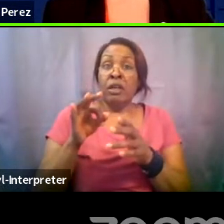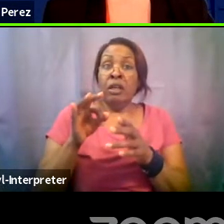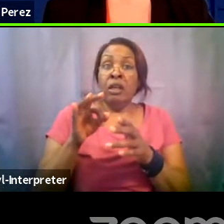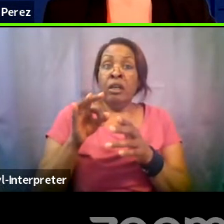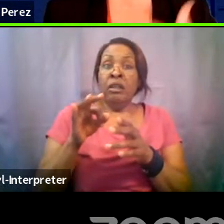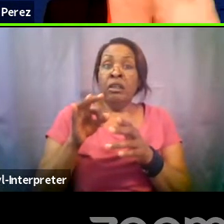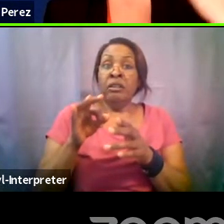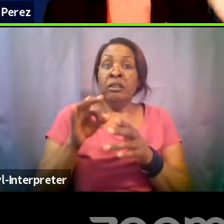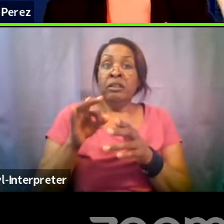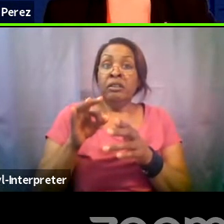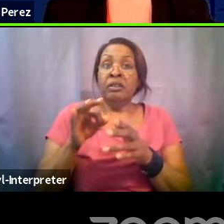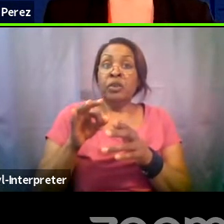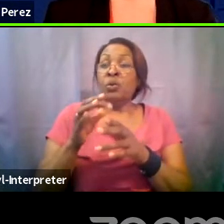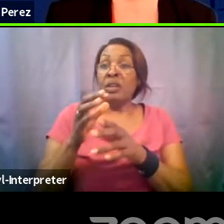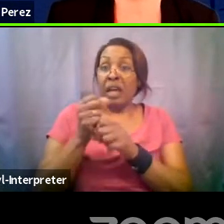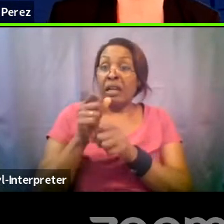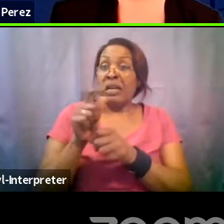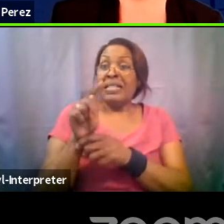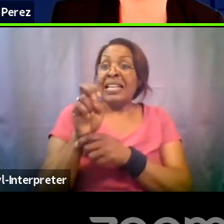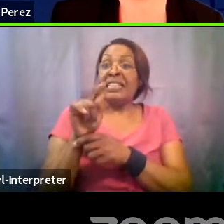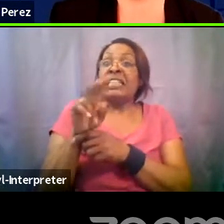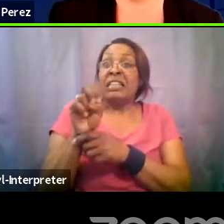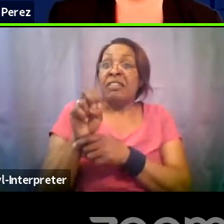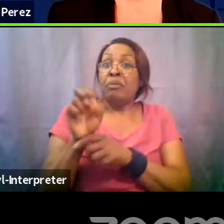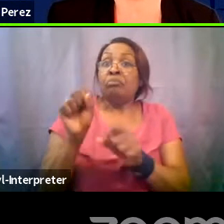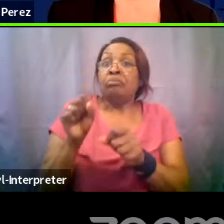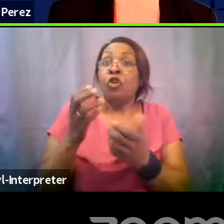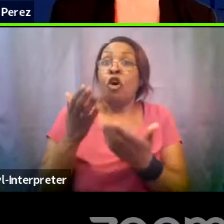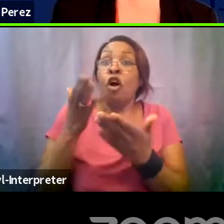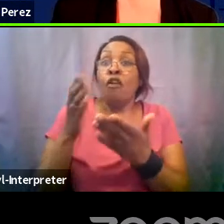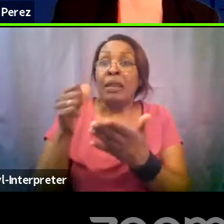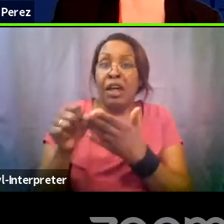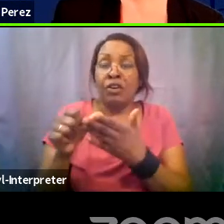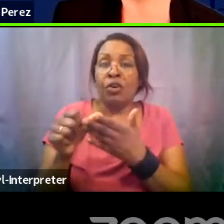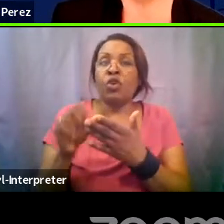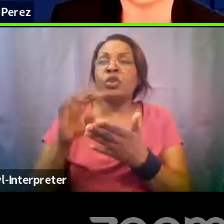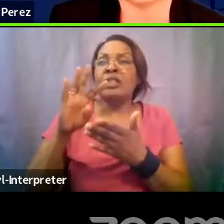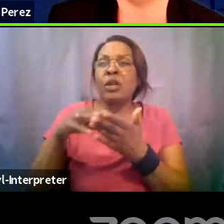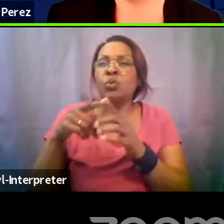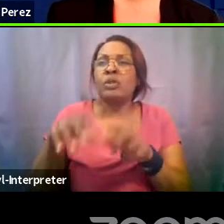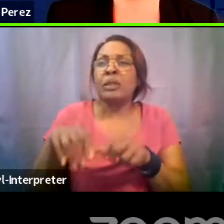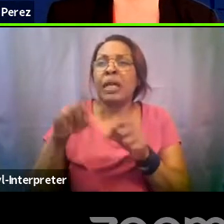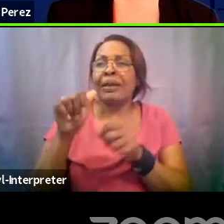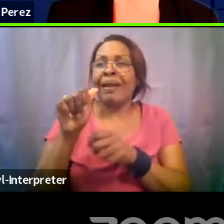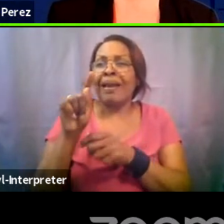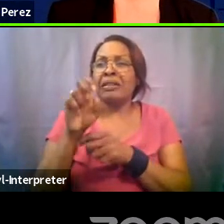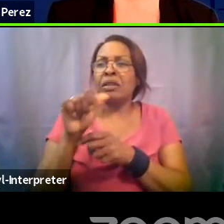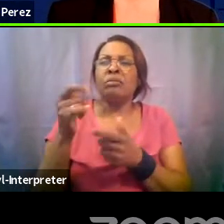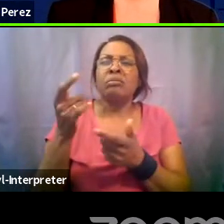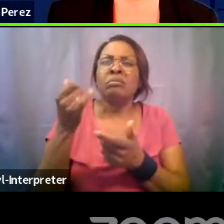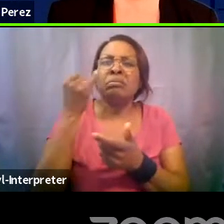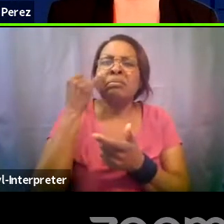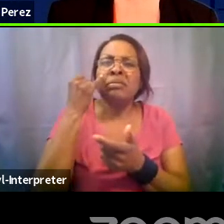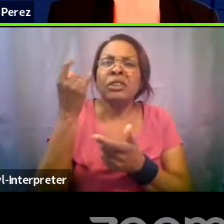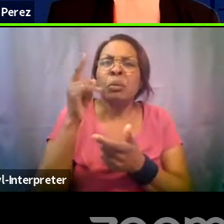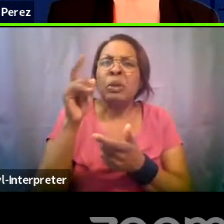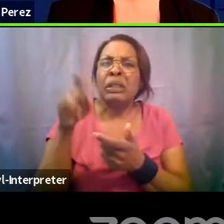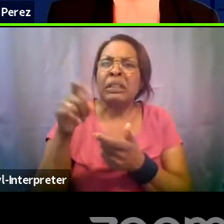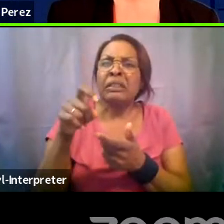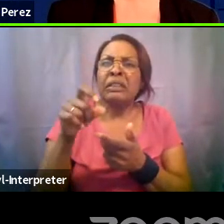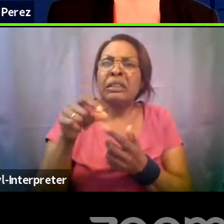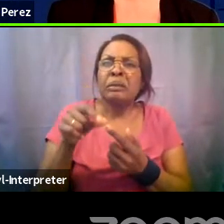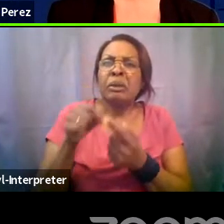your tentative offer letter and are scheduled to take an ATSA, what would happen if someone would need